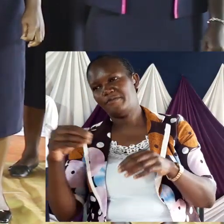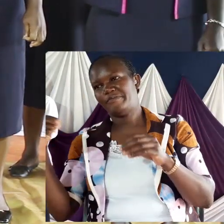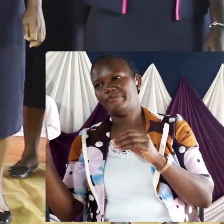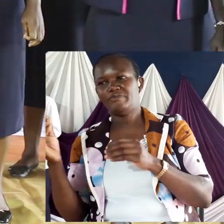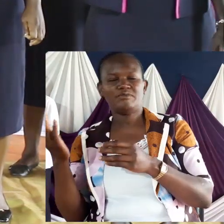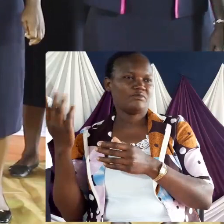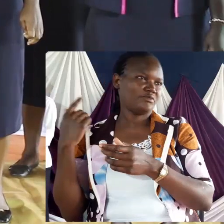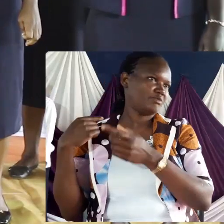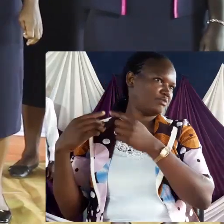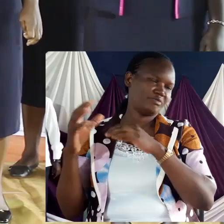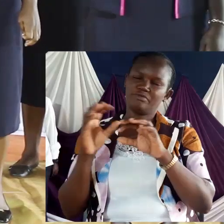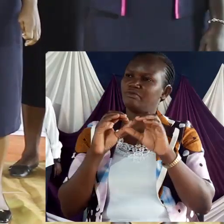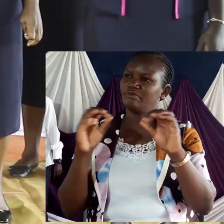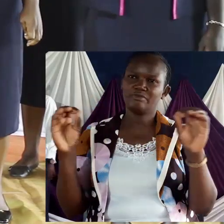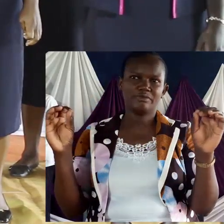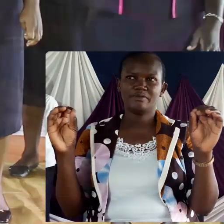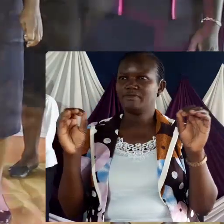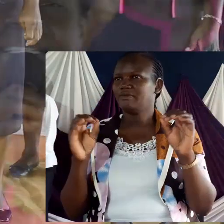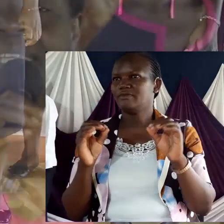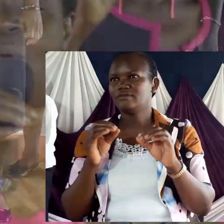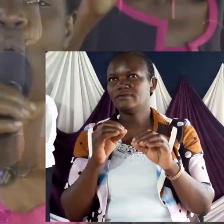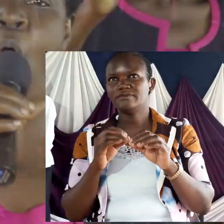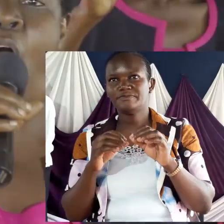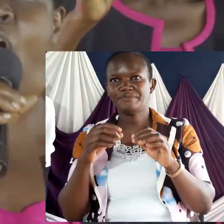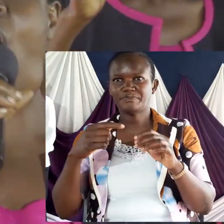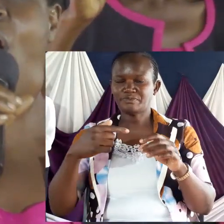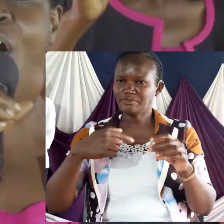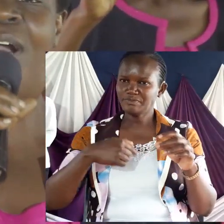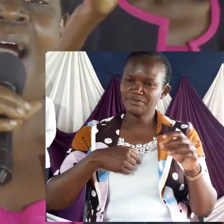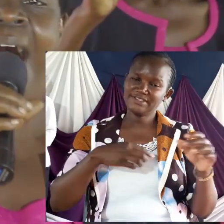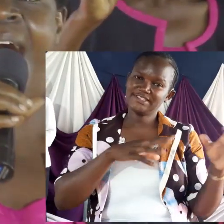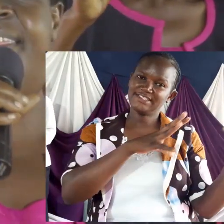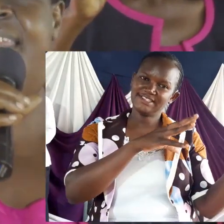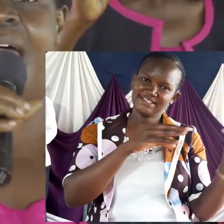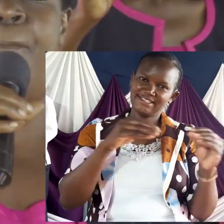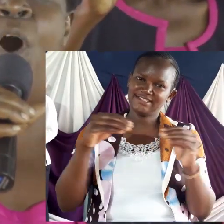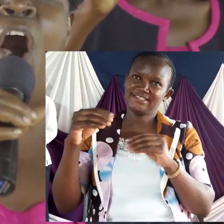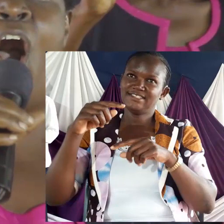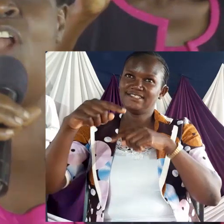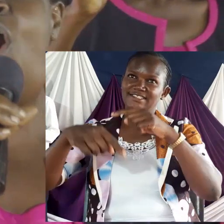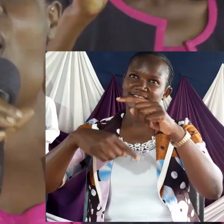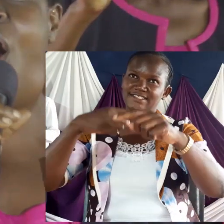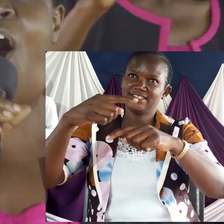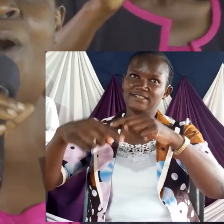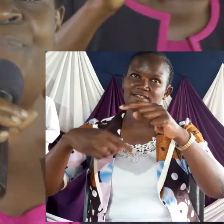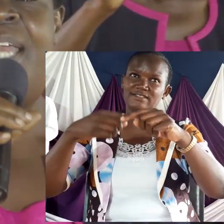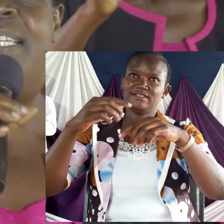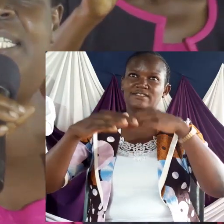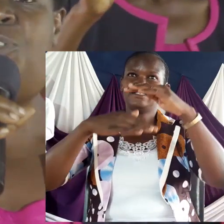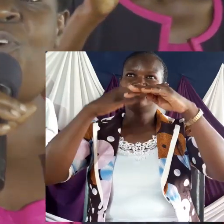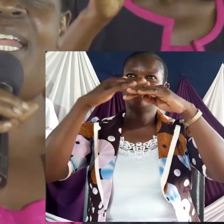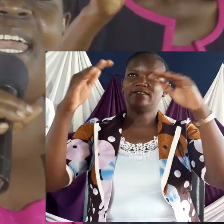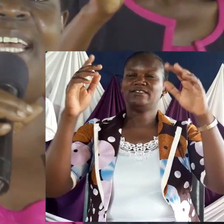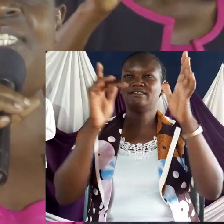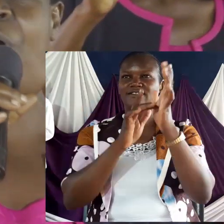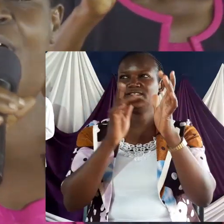I Kati empolo